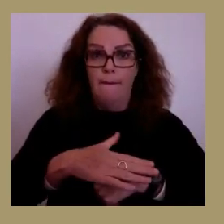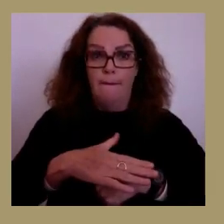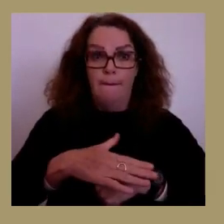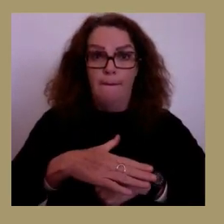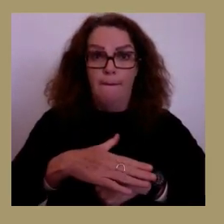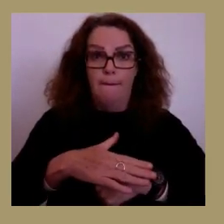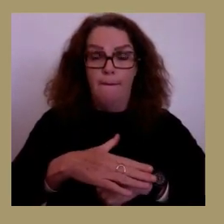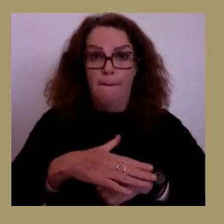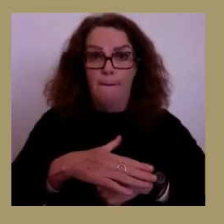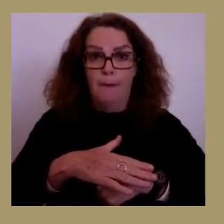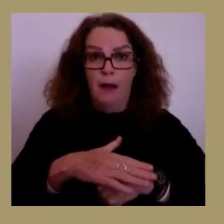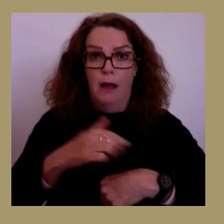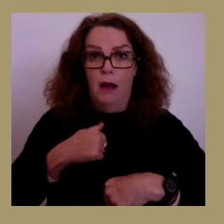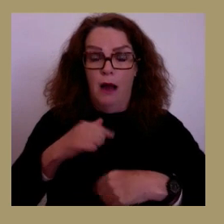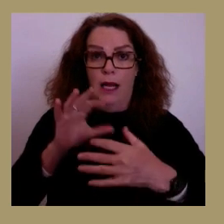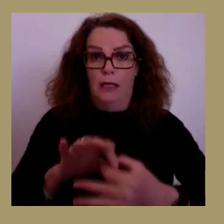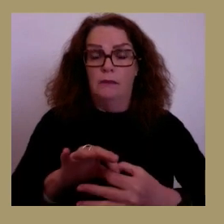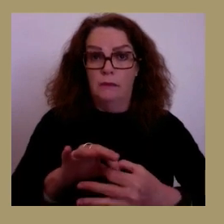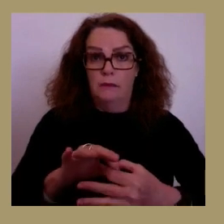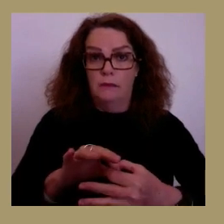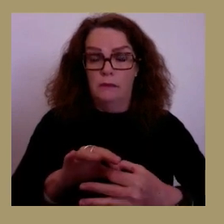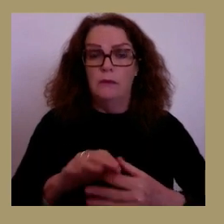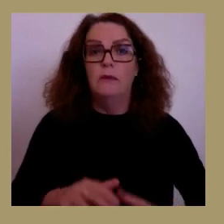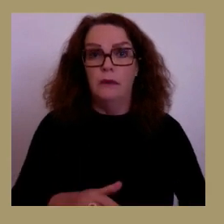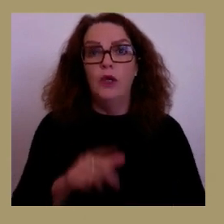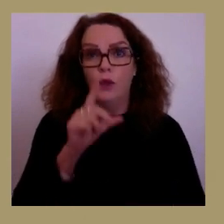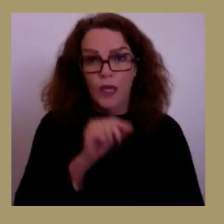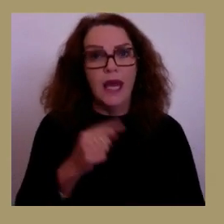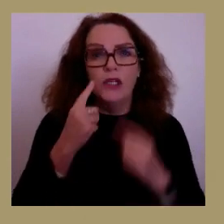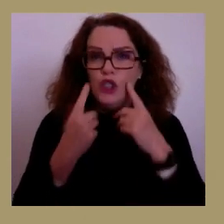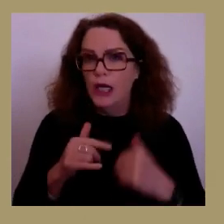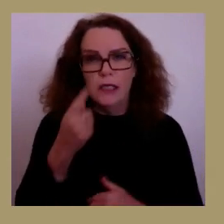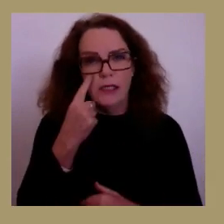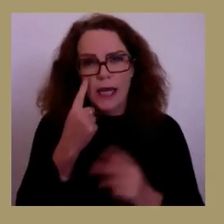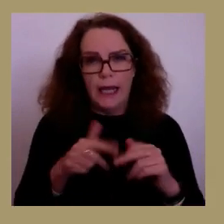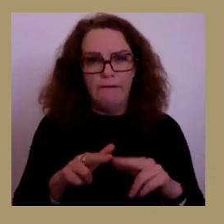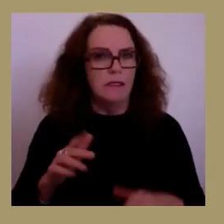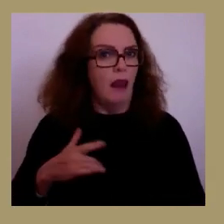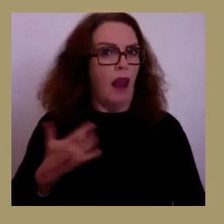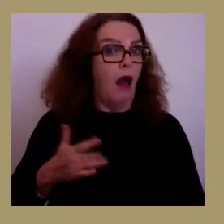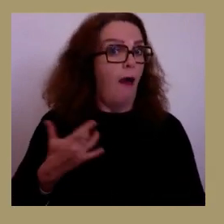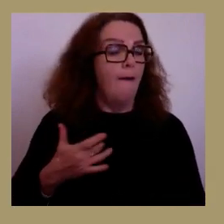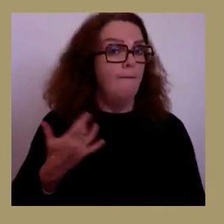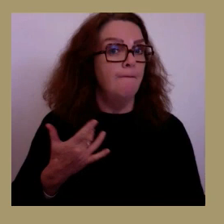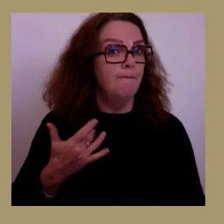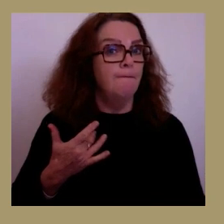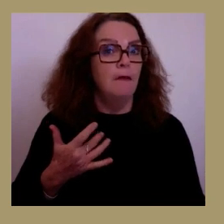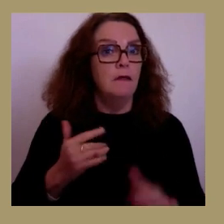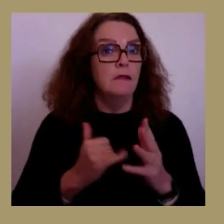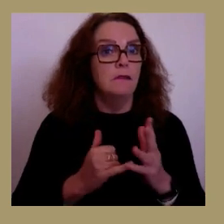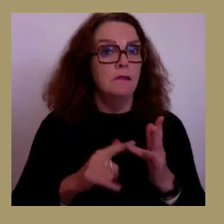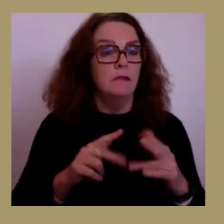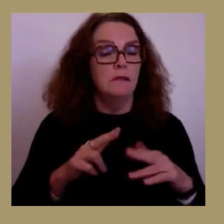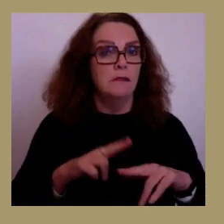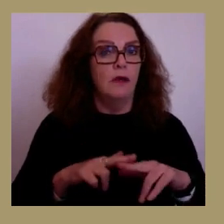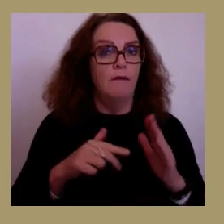11:34 a.m. That is a way in which you can check to see if it is a live piece of software. But as mentioned, the main mechanism to